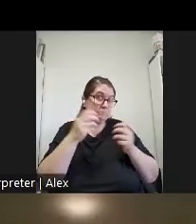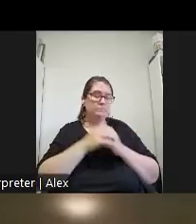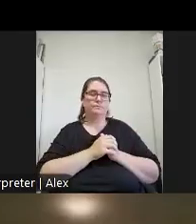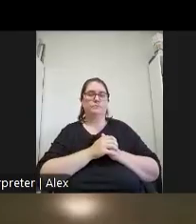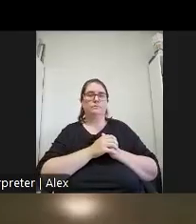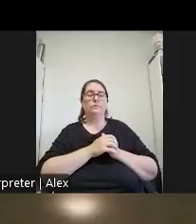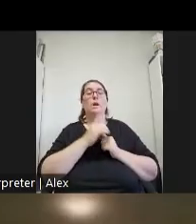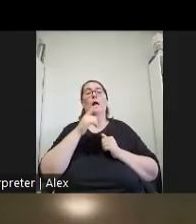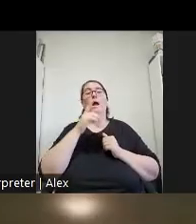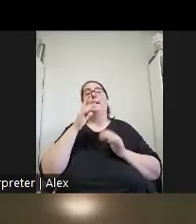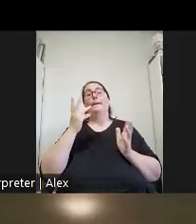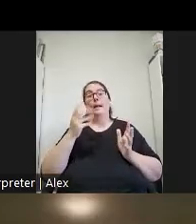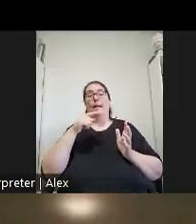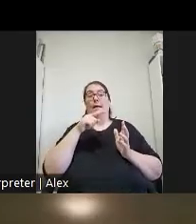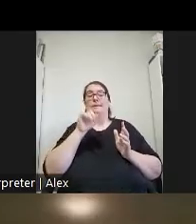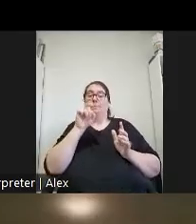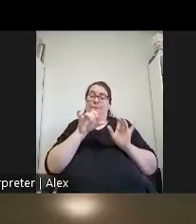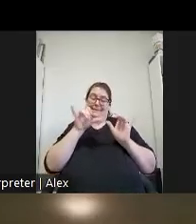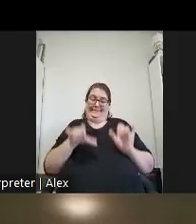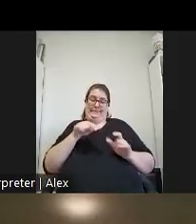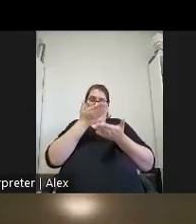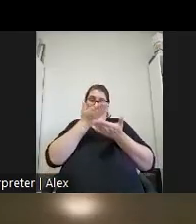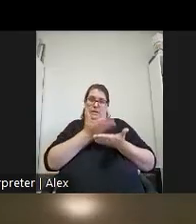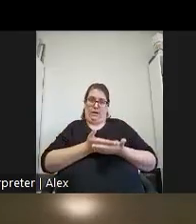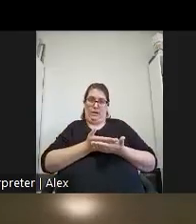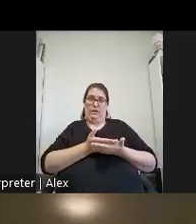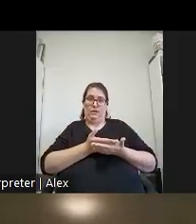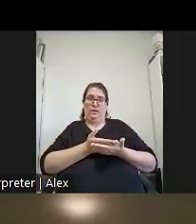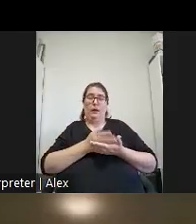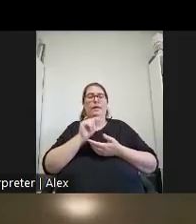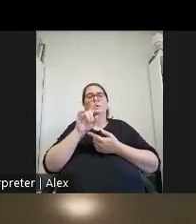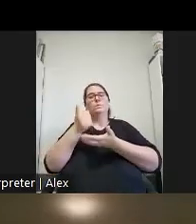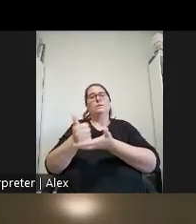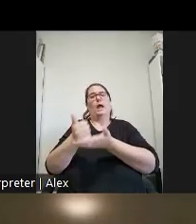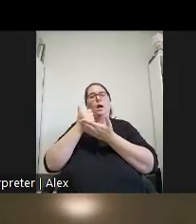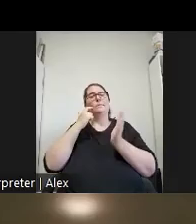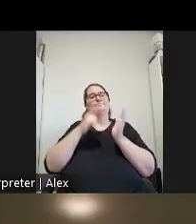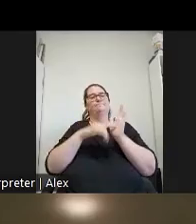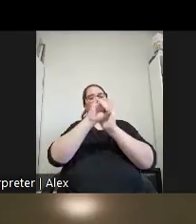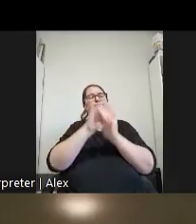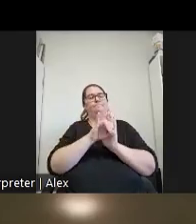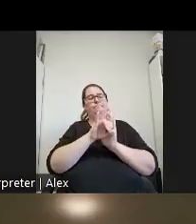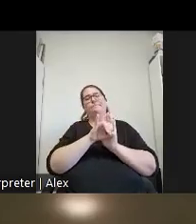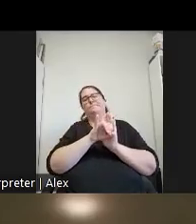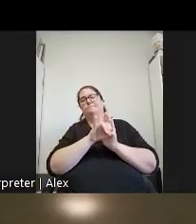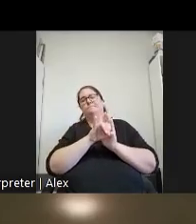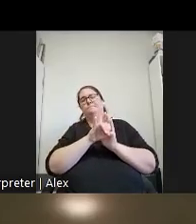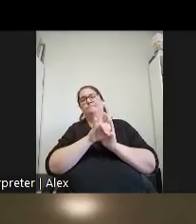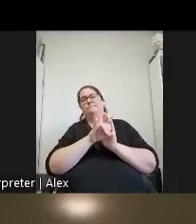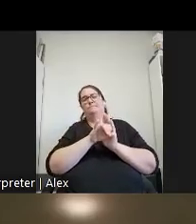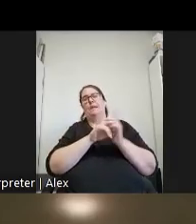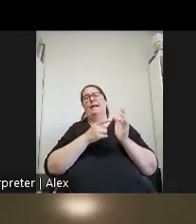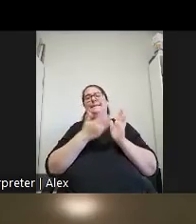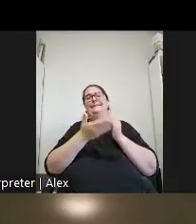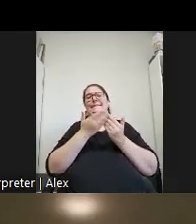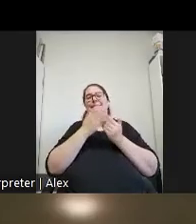Because they're meant to be systematic and evidence-based, tools can help us identify signs or factors that we may otherwise miss if we're not